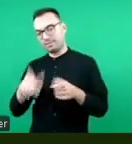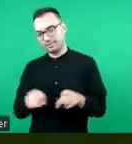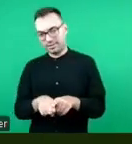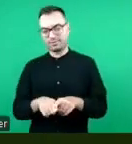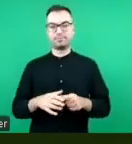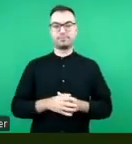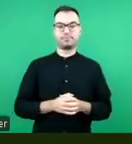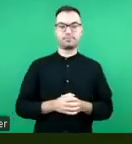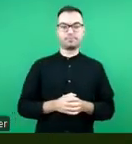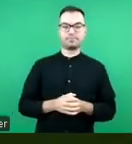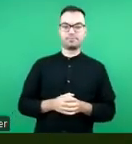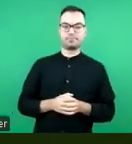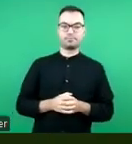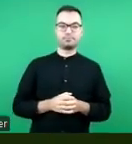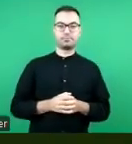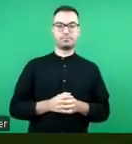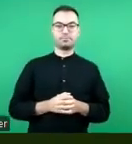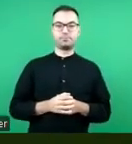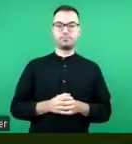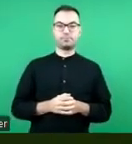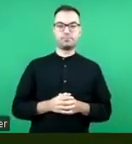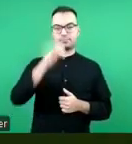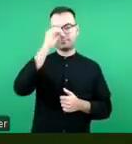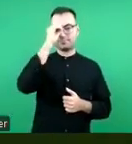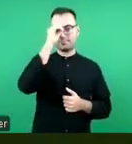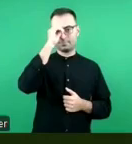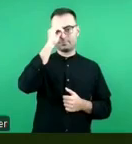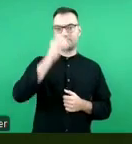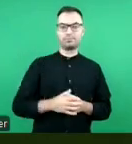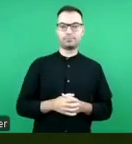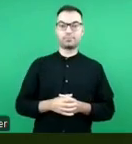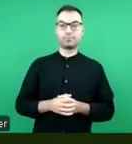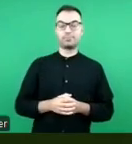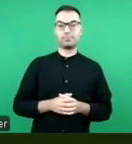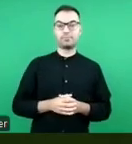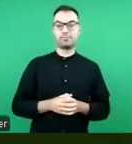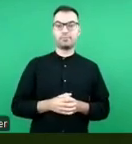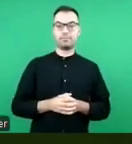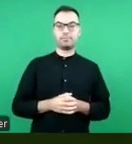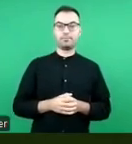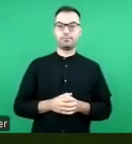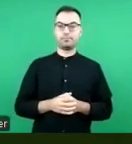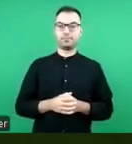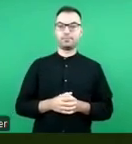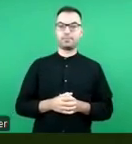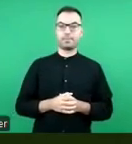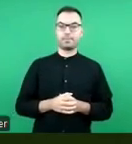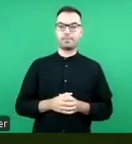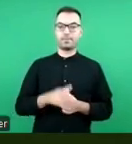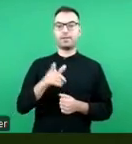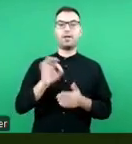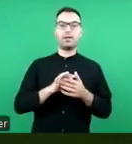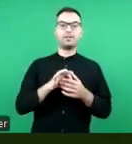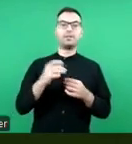capercaillie records due to increasing shrub layer basically. But since the disturbance creates this nice mosaic, it